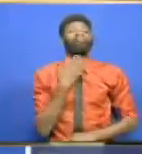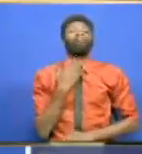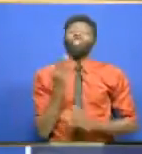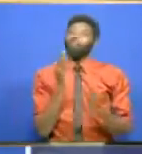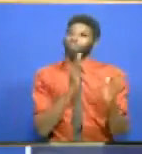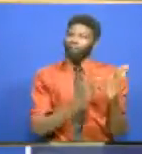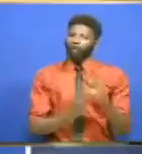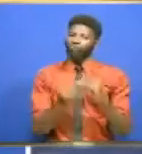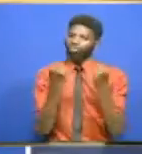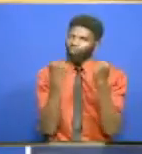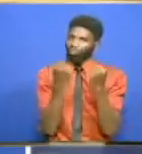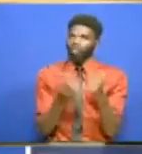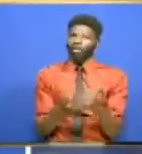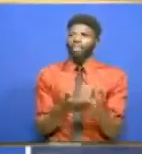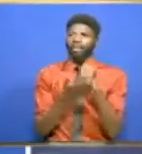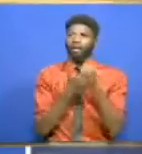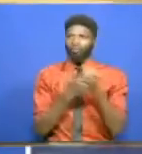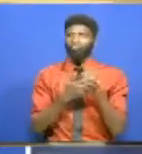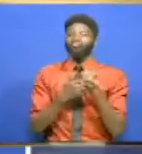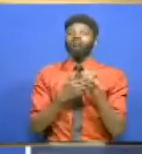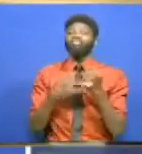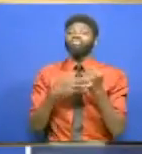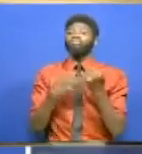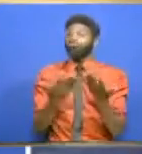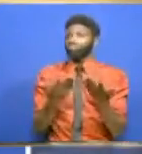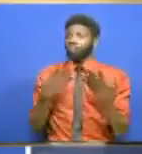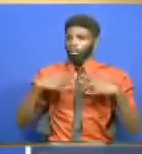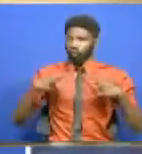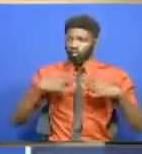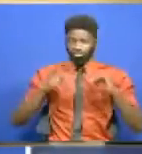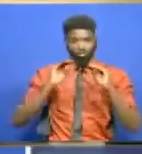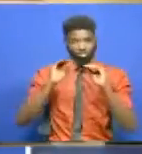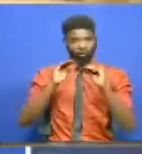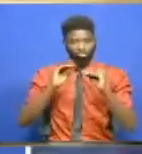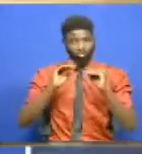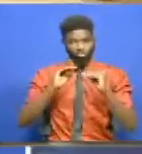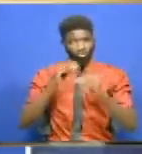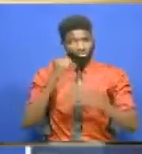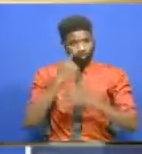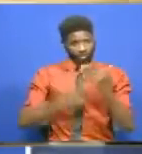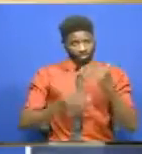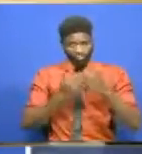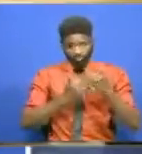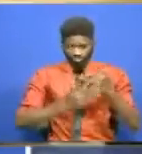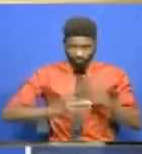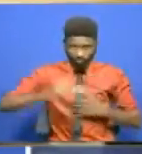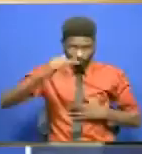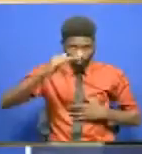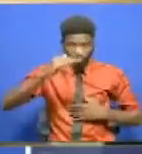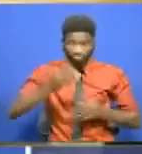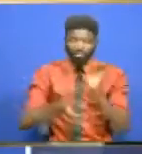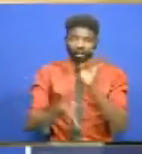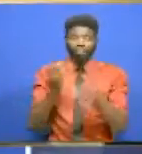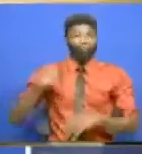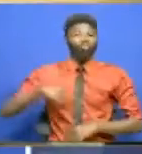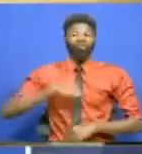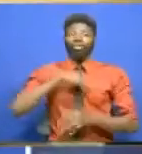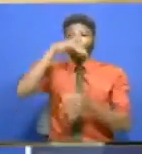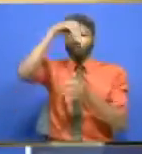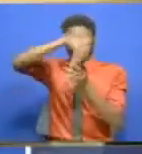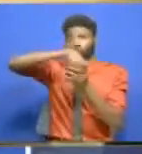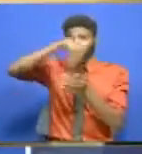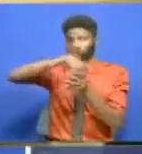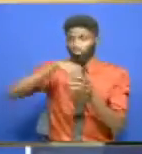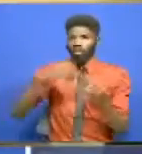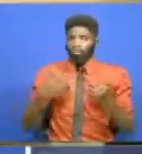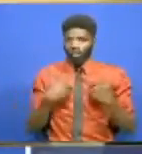in engaging our public to educate them that going forward, if we have inclusivity which is